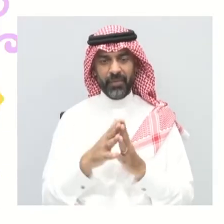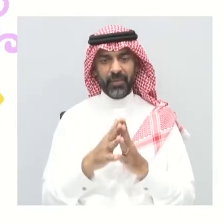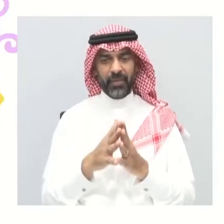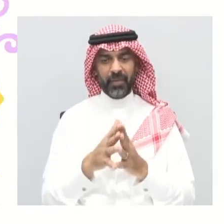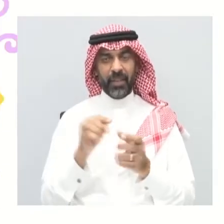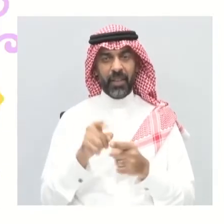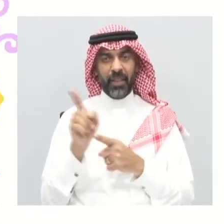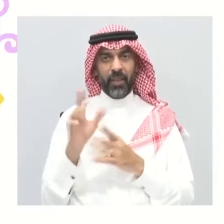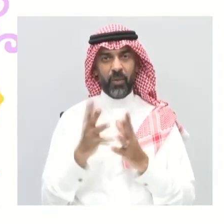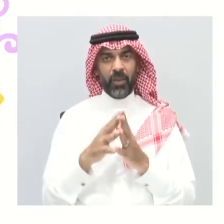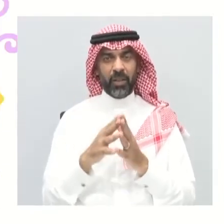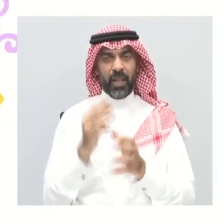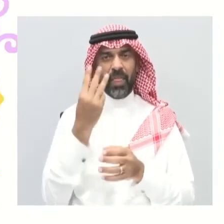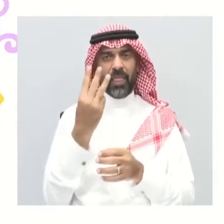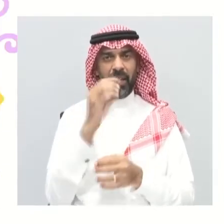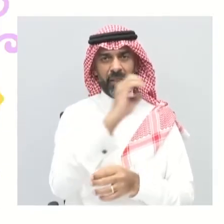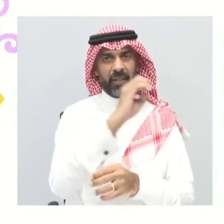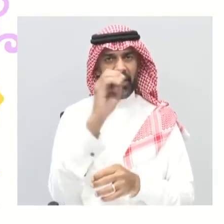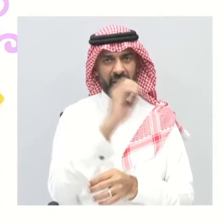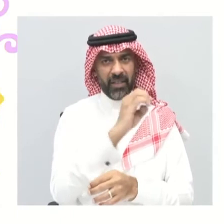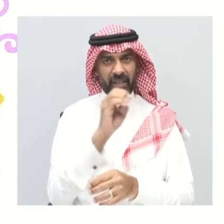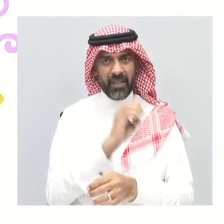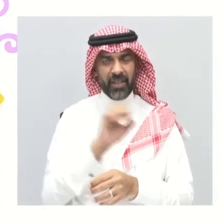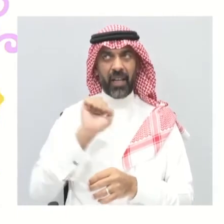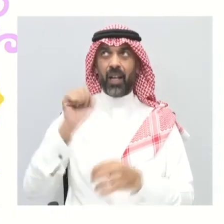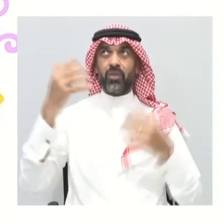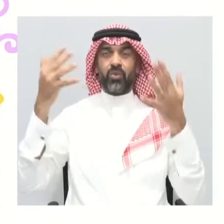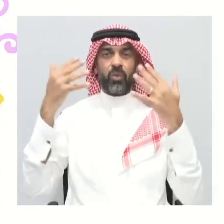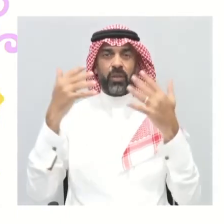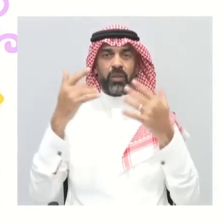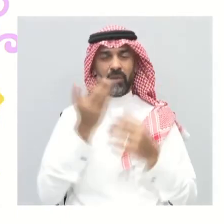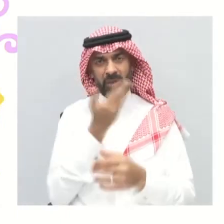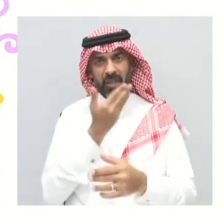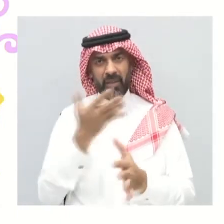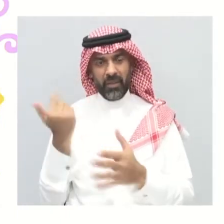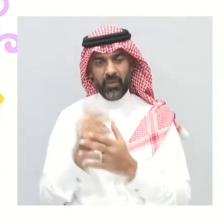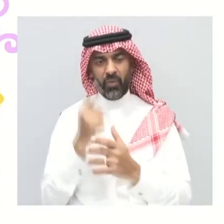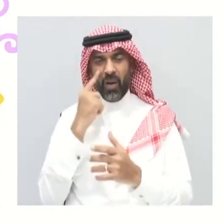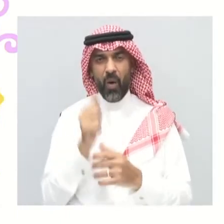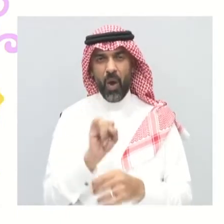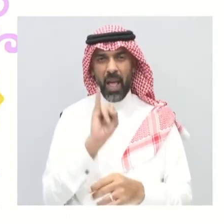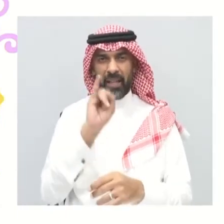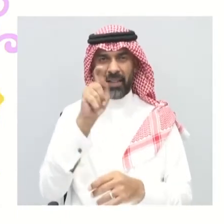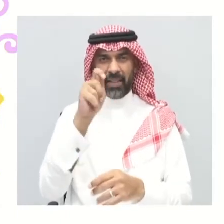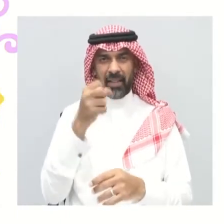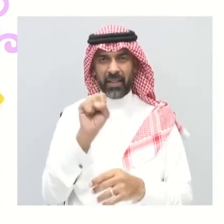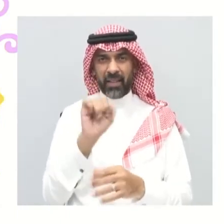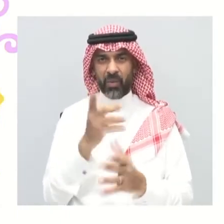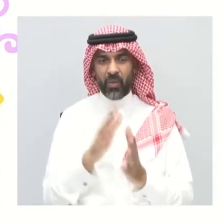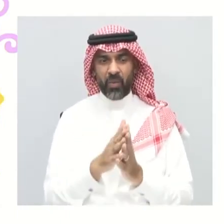So here we have 3 sentences about the weather. Let's read them together. What's the first picture? Yes,